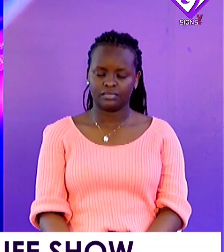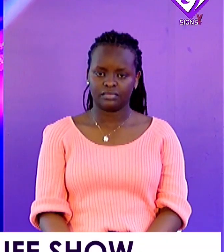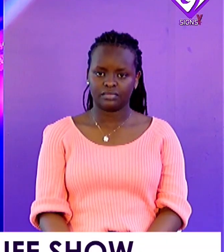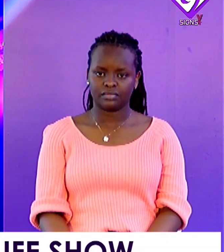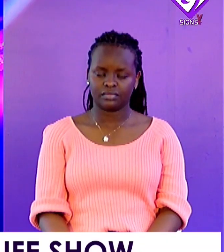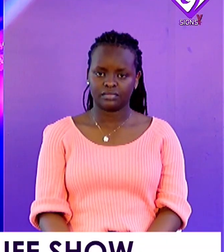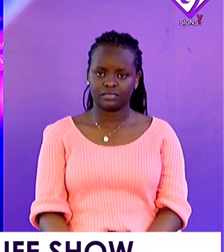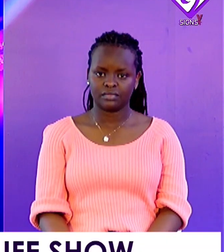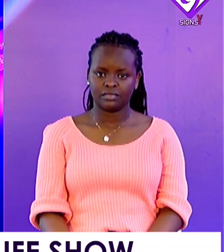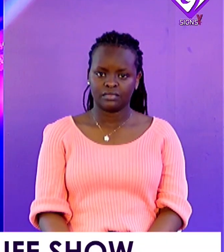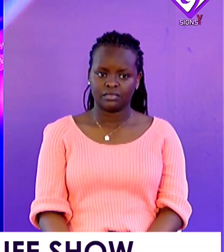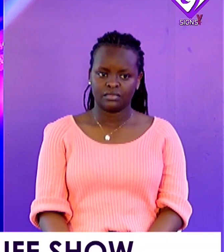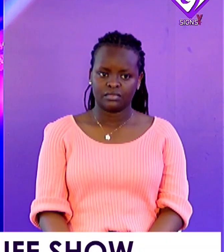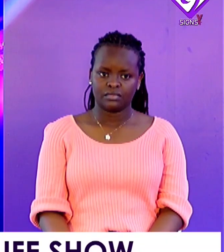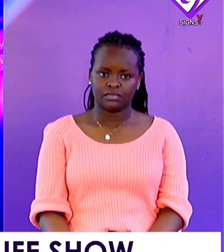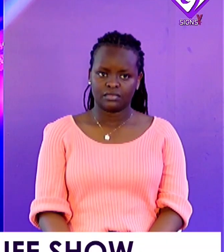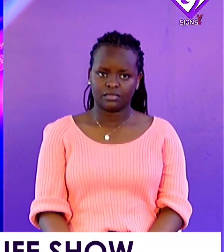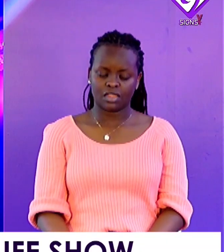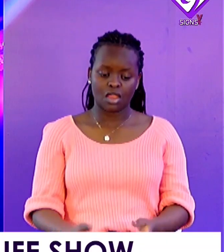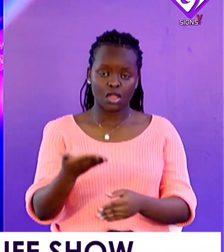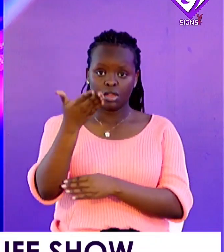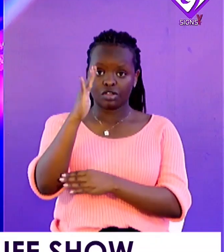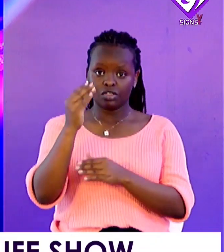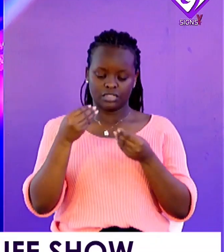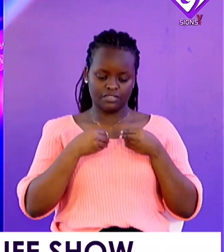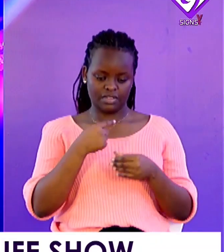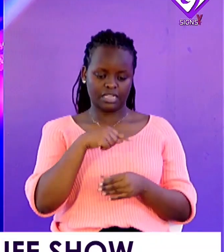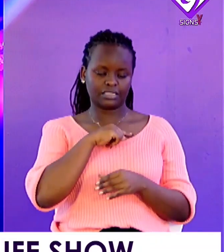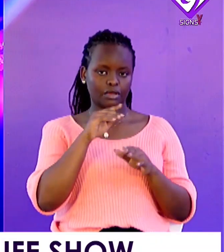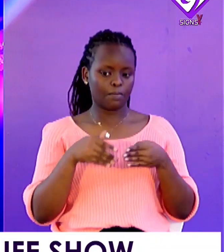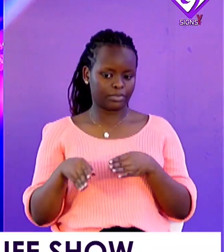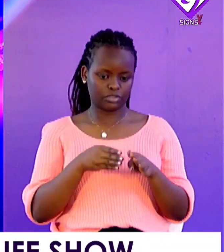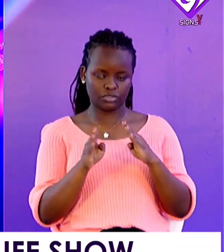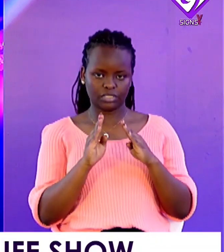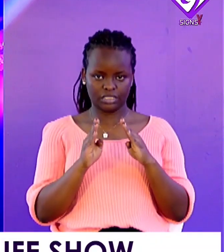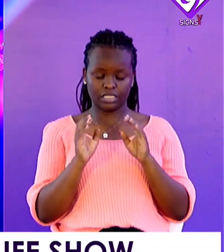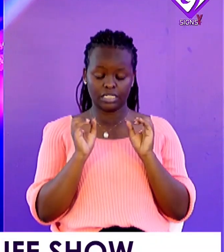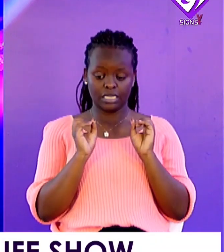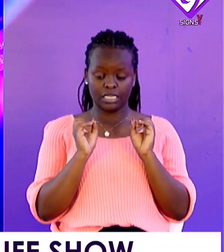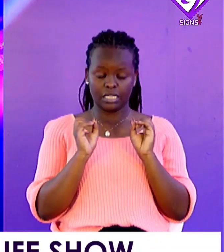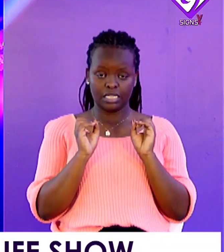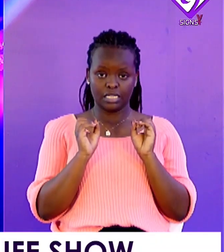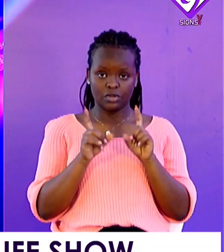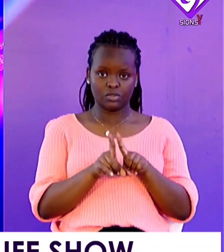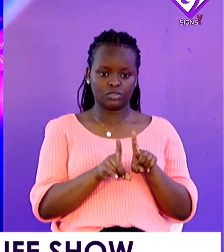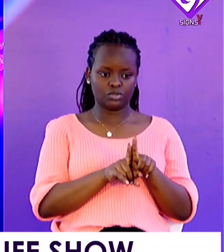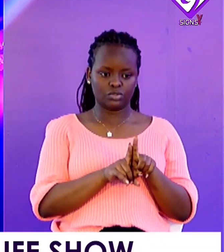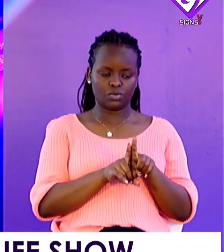us, God has given us a chance, and when even to be